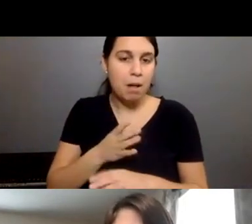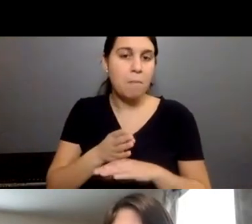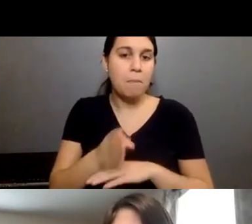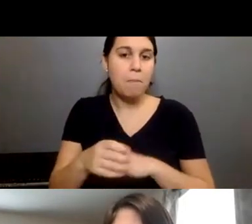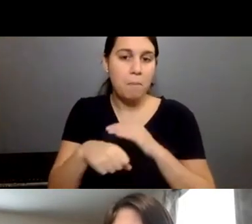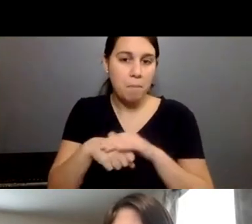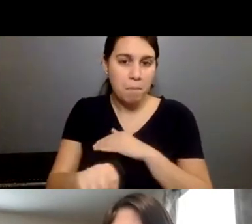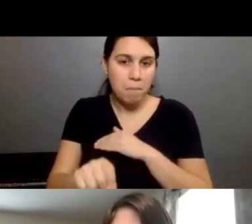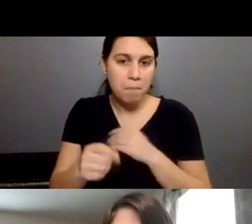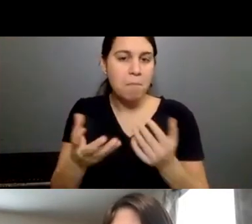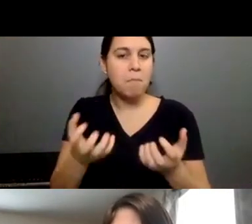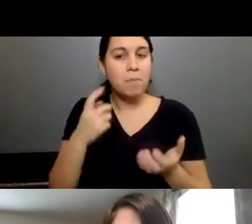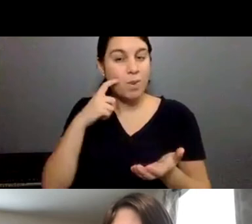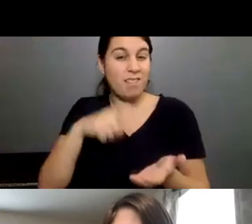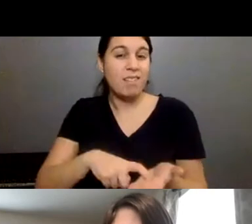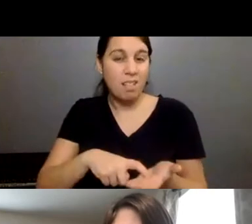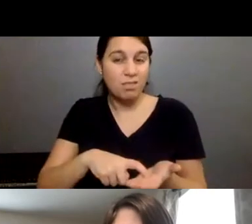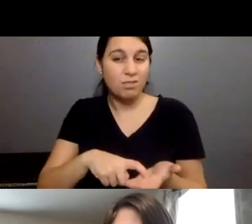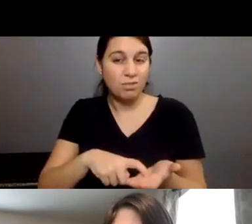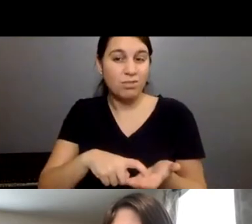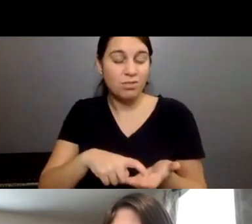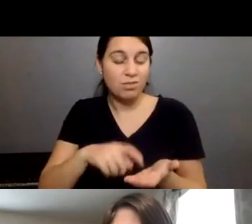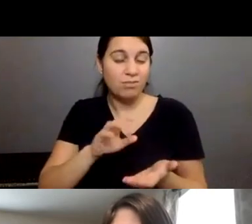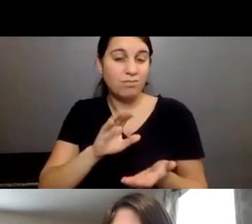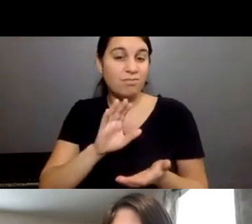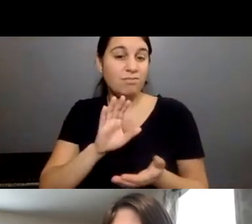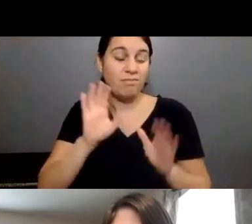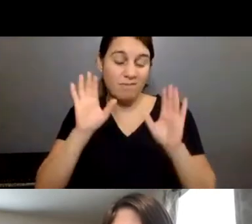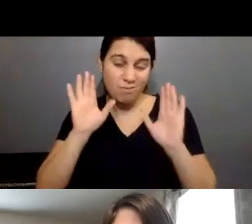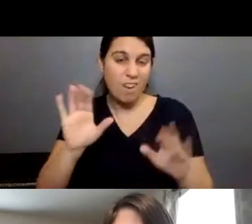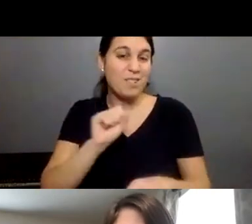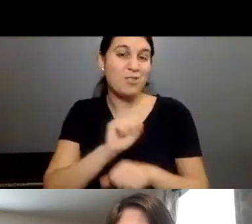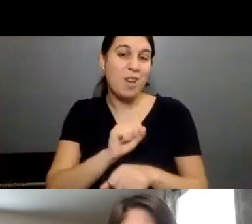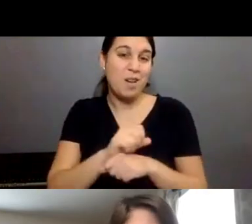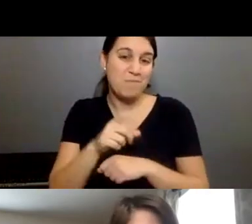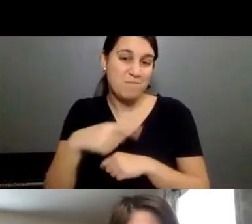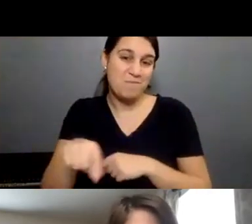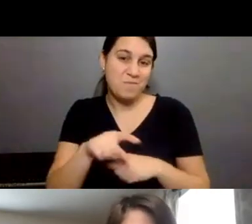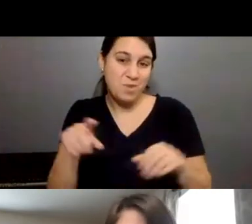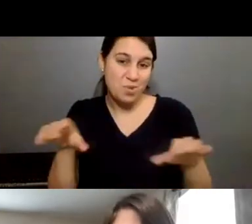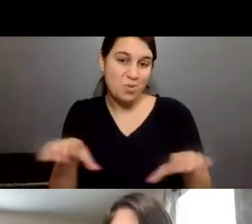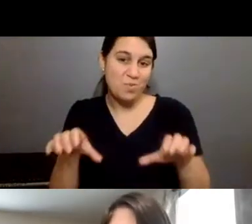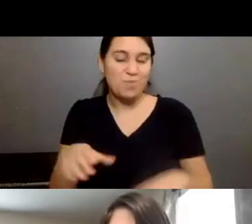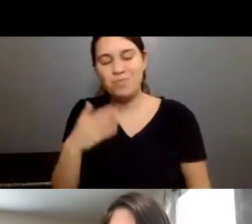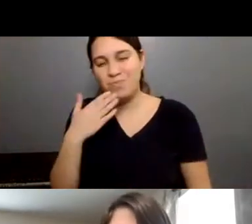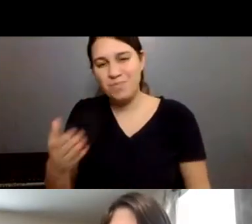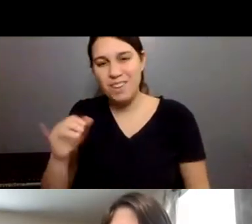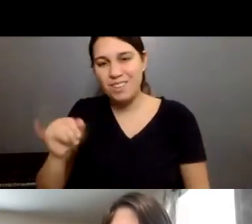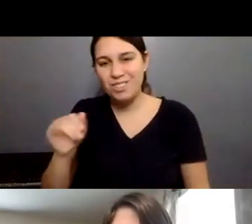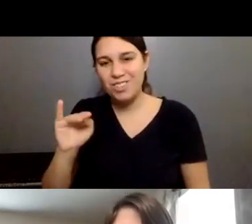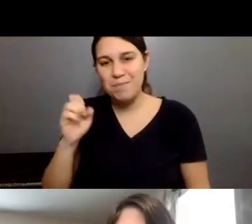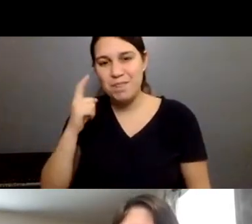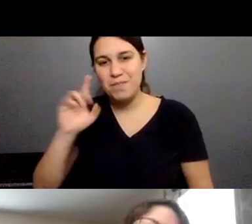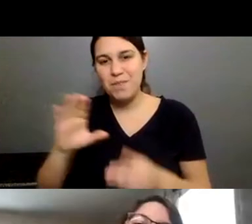to acknowledge how a fantastic job everybody is doing. So thank you, Jamie, for that